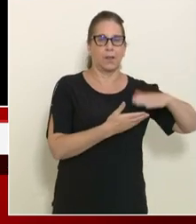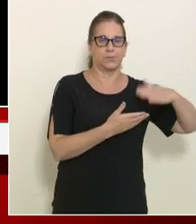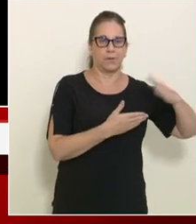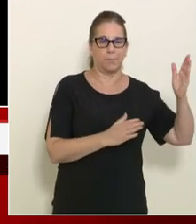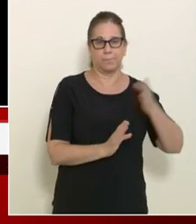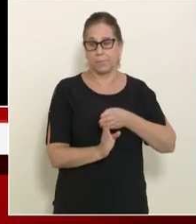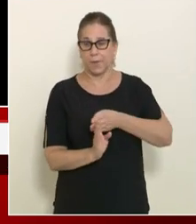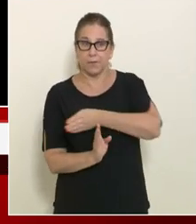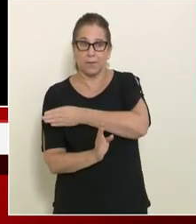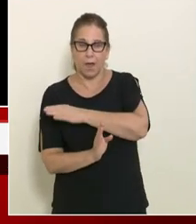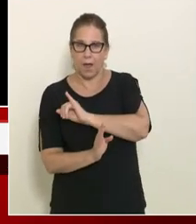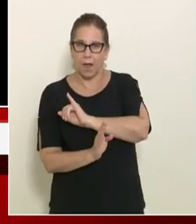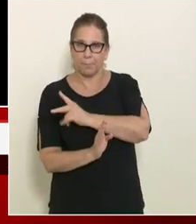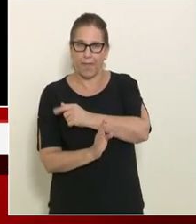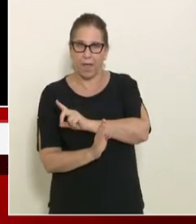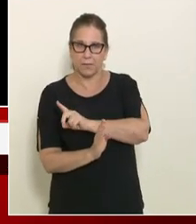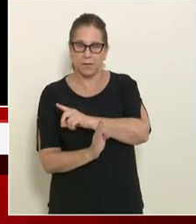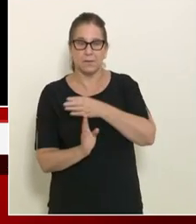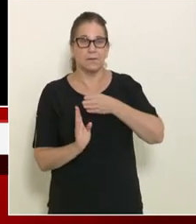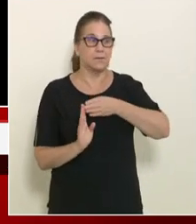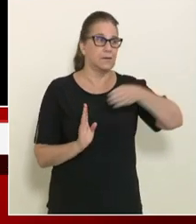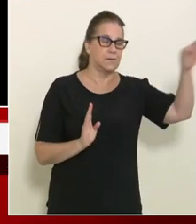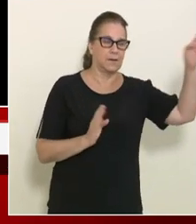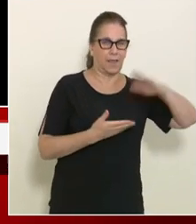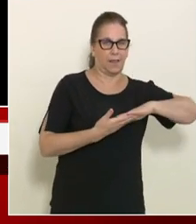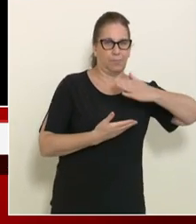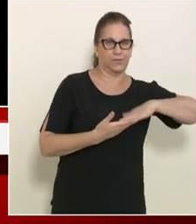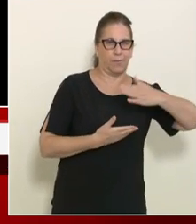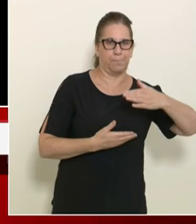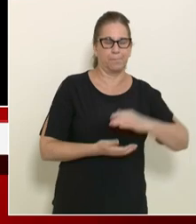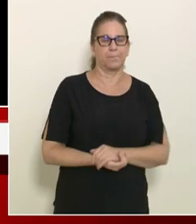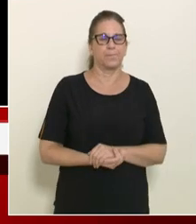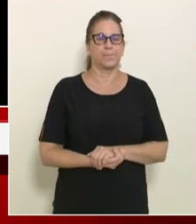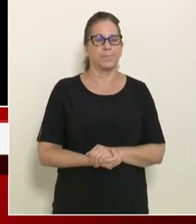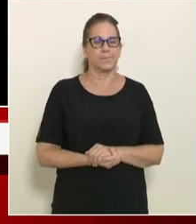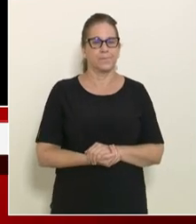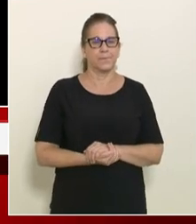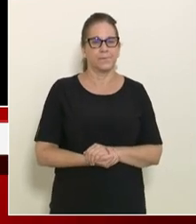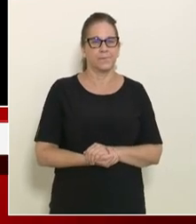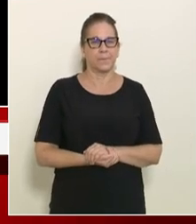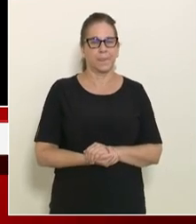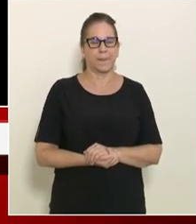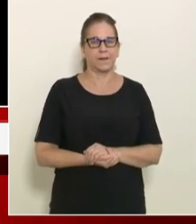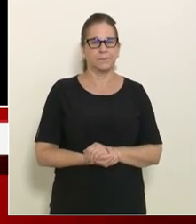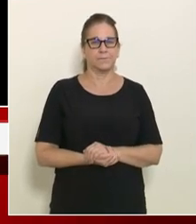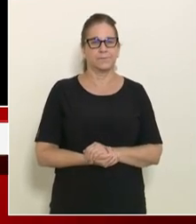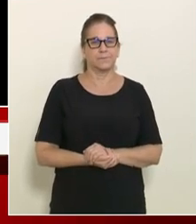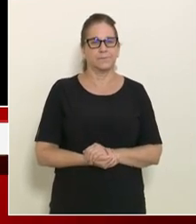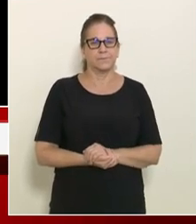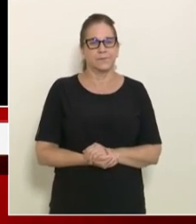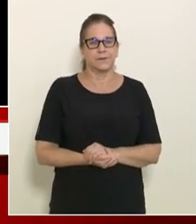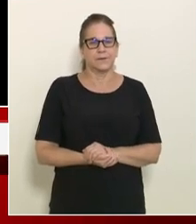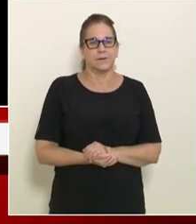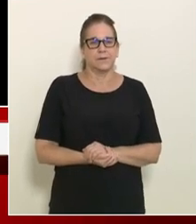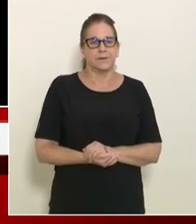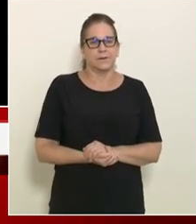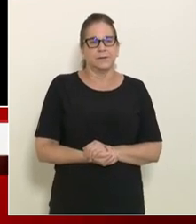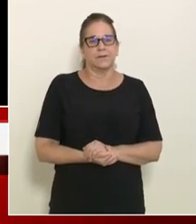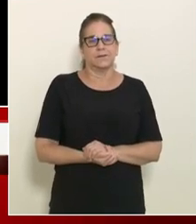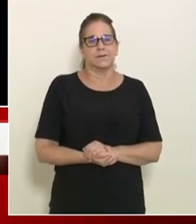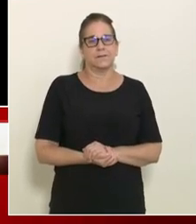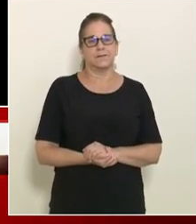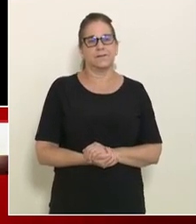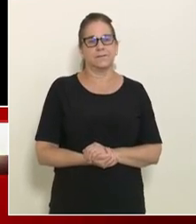Surface Pro or the Lenovo or Dell laptop. And that process, again, is already